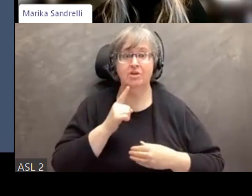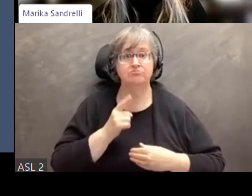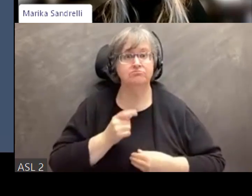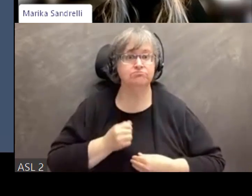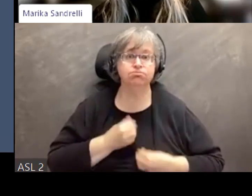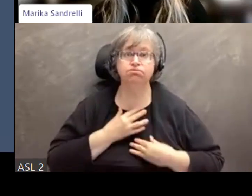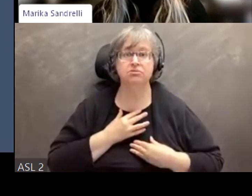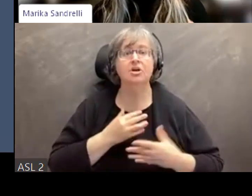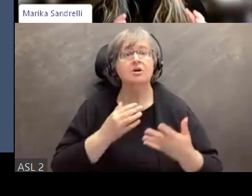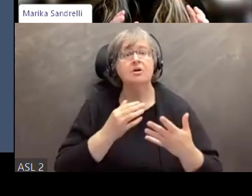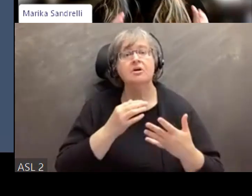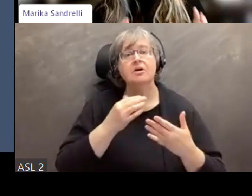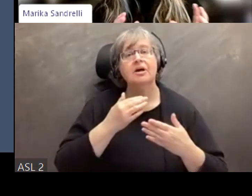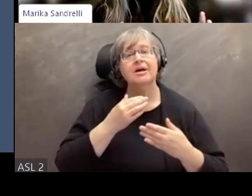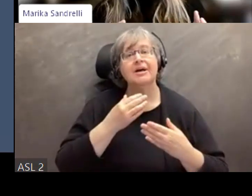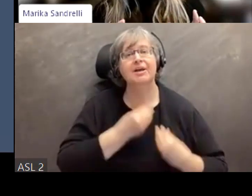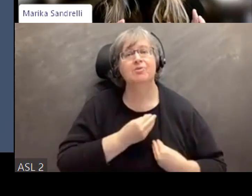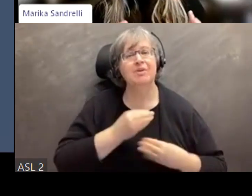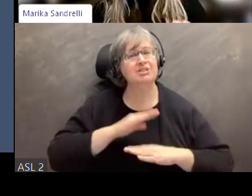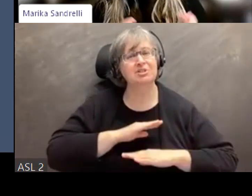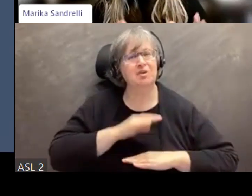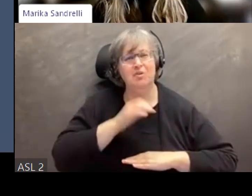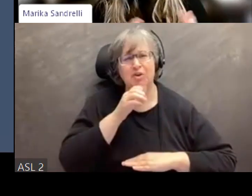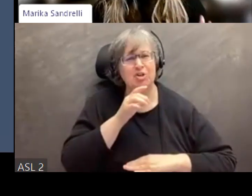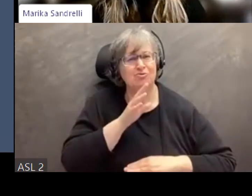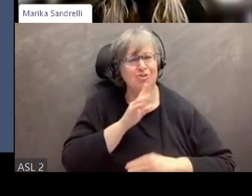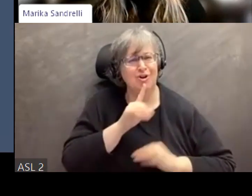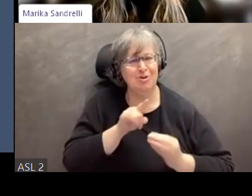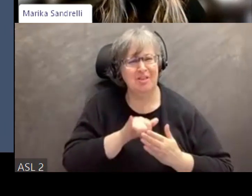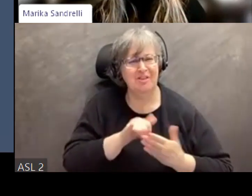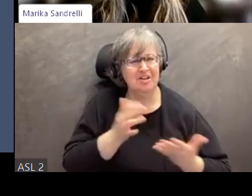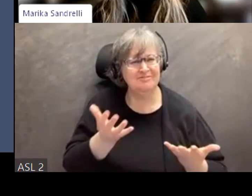highly generative, but compassion satisfaction is not something